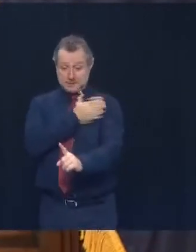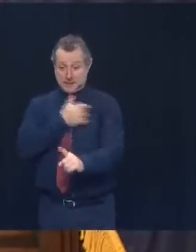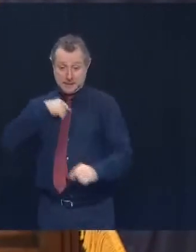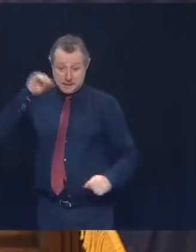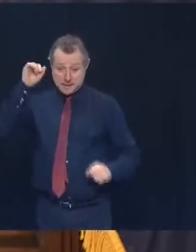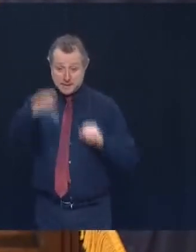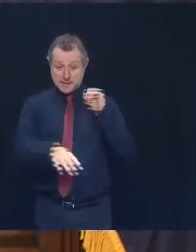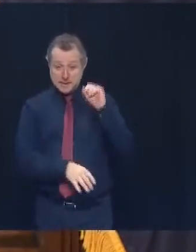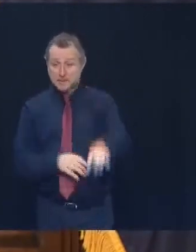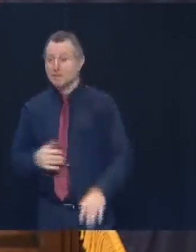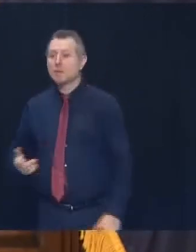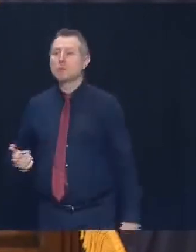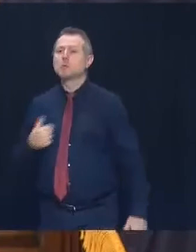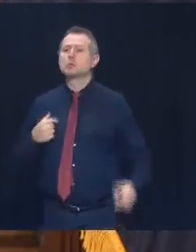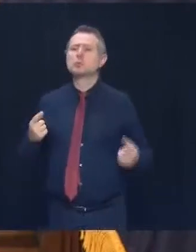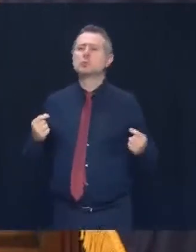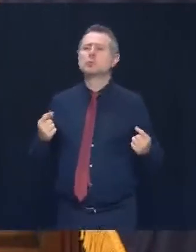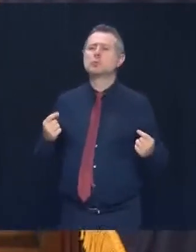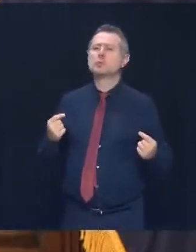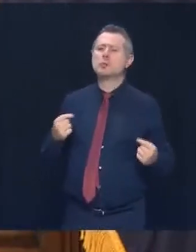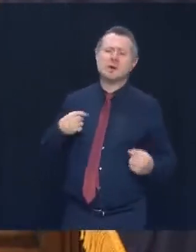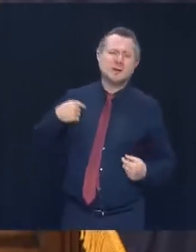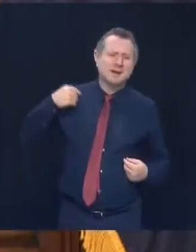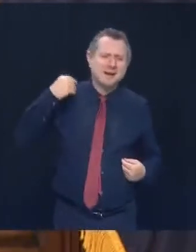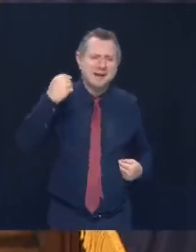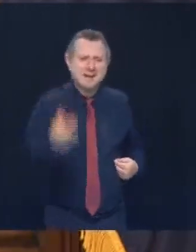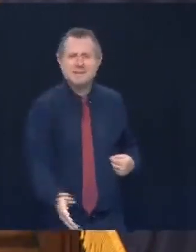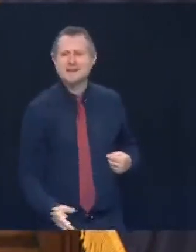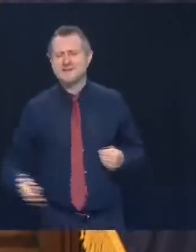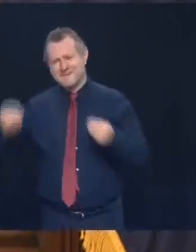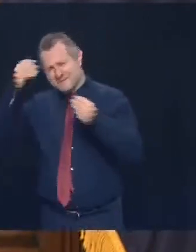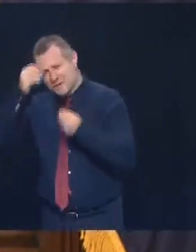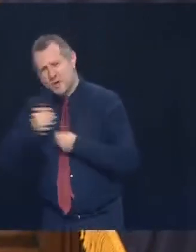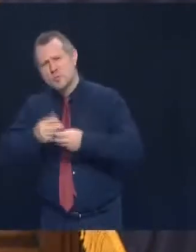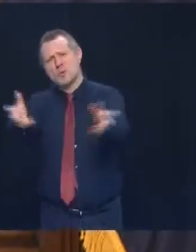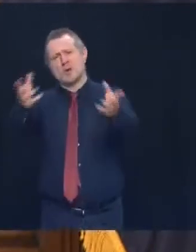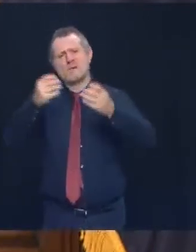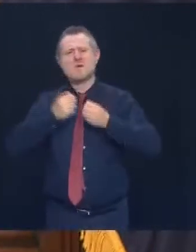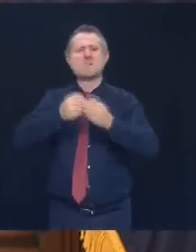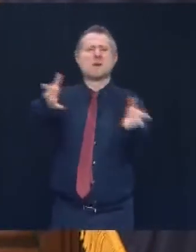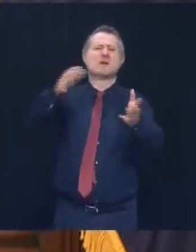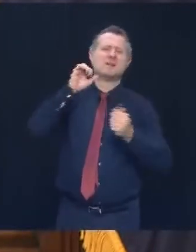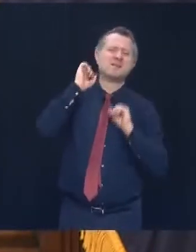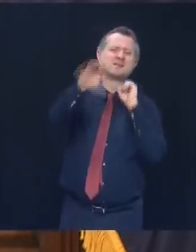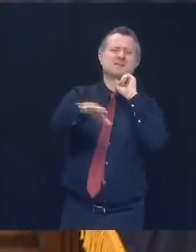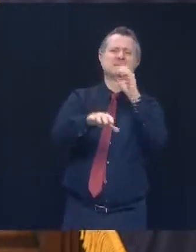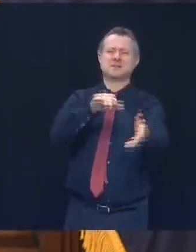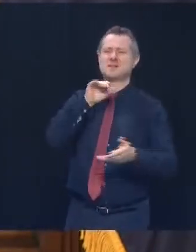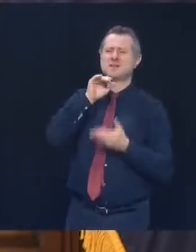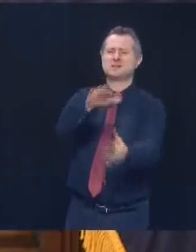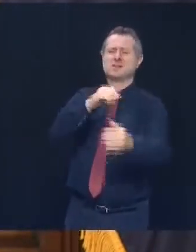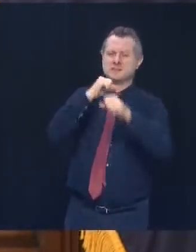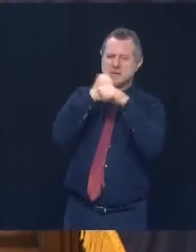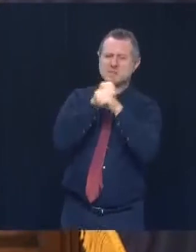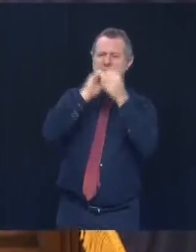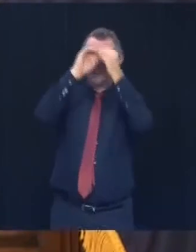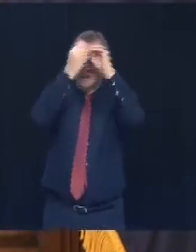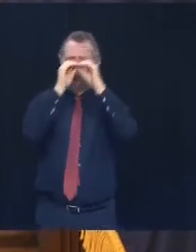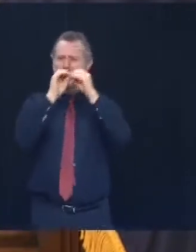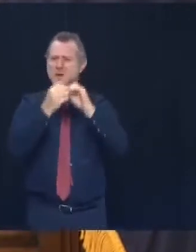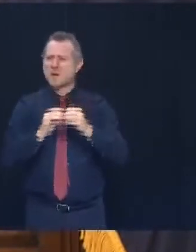have been providing information, providing the data, offering my gratuitous political